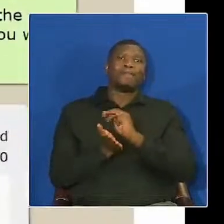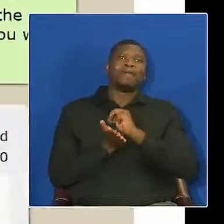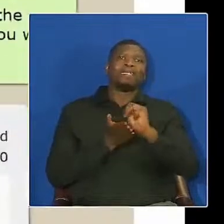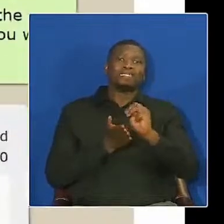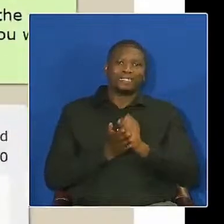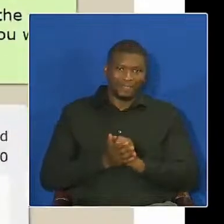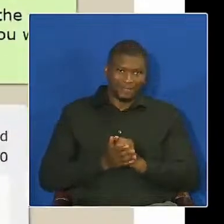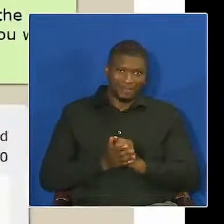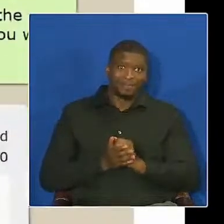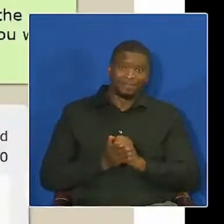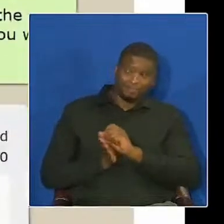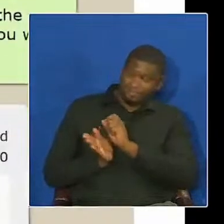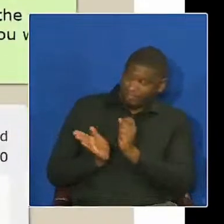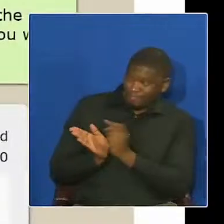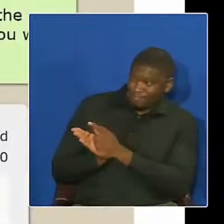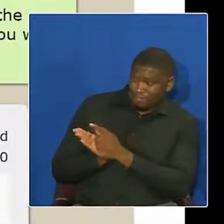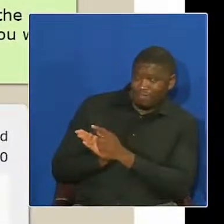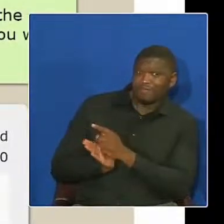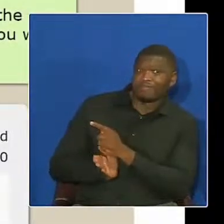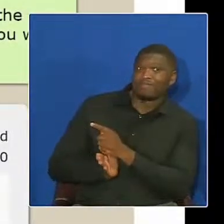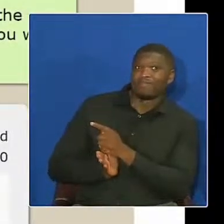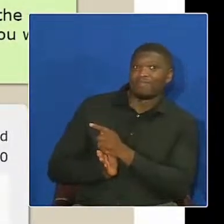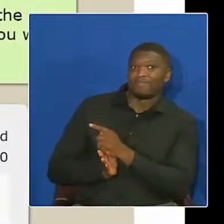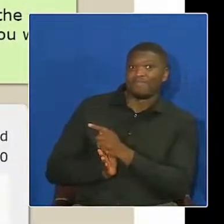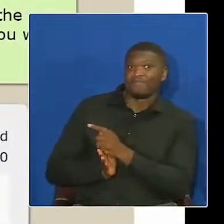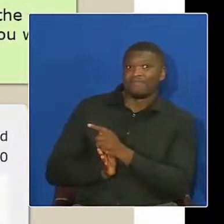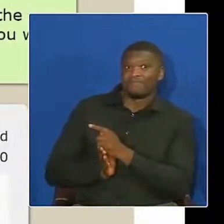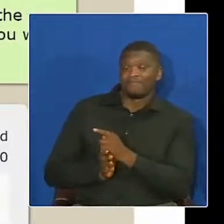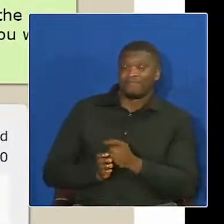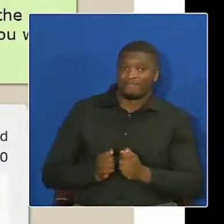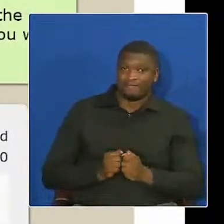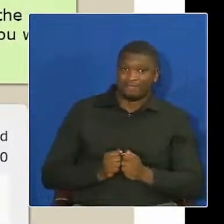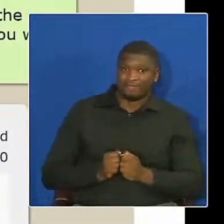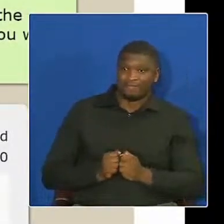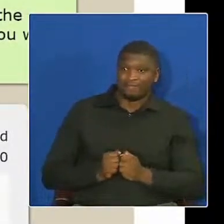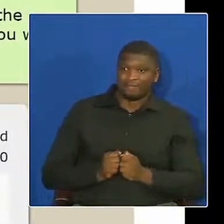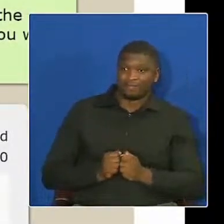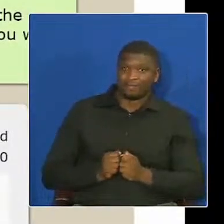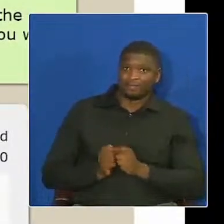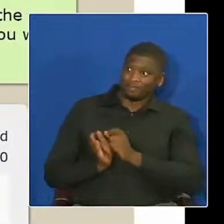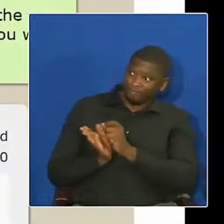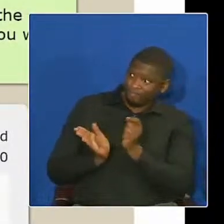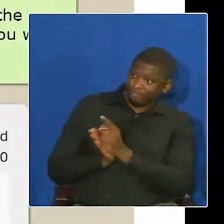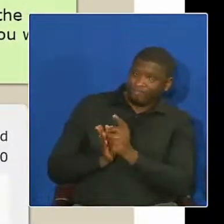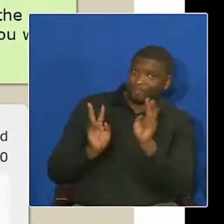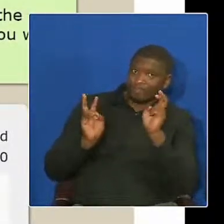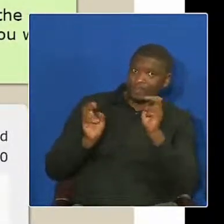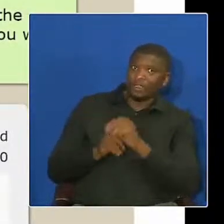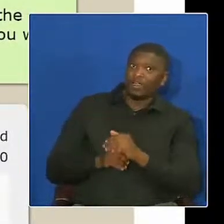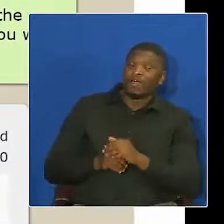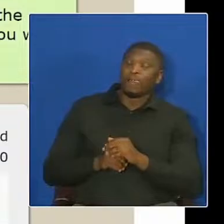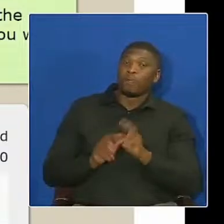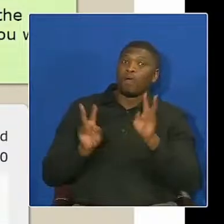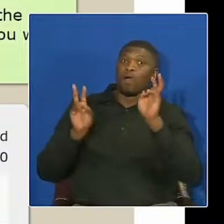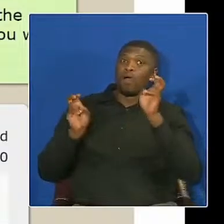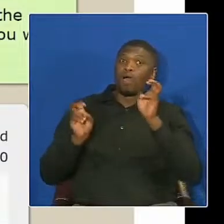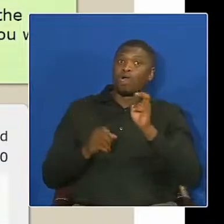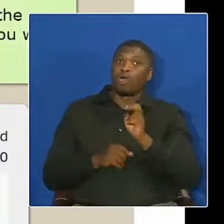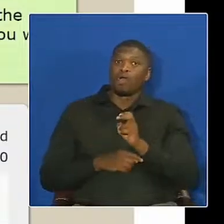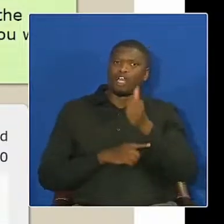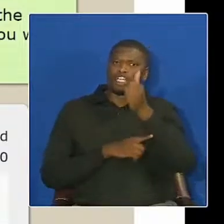by Brown Mokhotsi to Mr. Matlala, reading Chief of Staff.